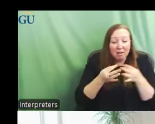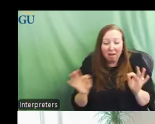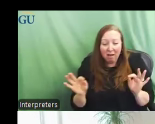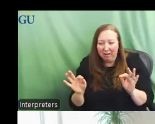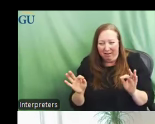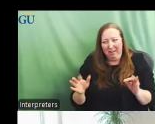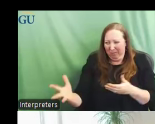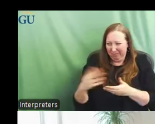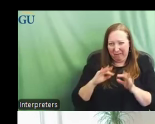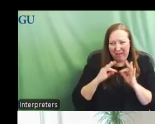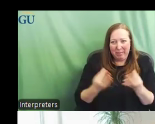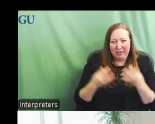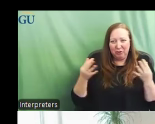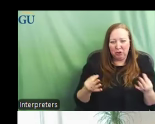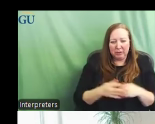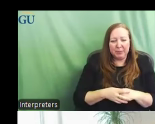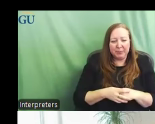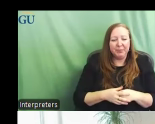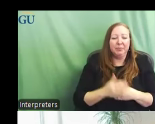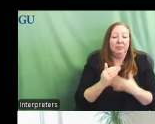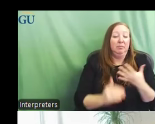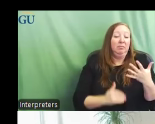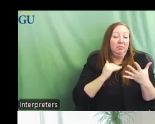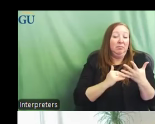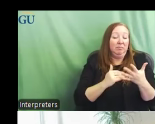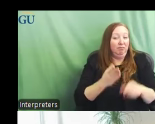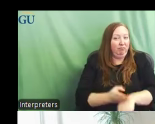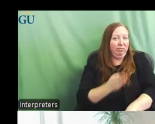later, it improves long-term developmental outcomes.